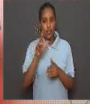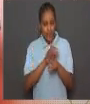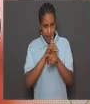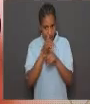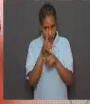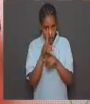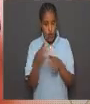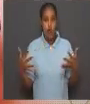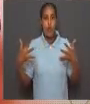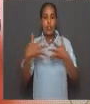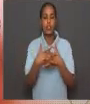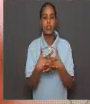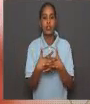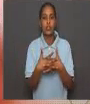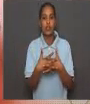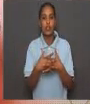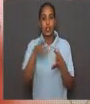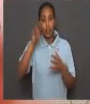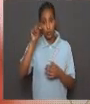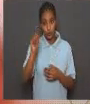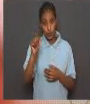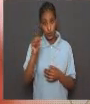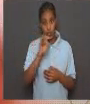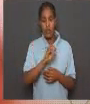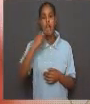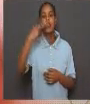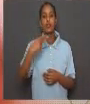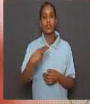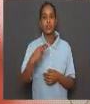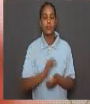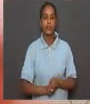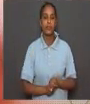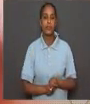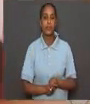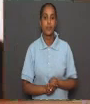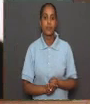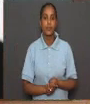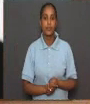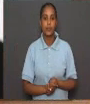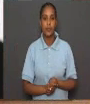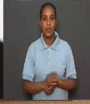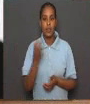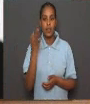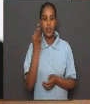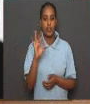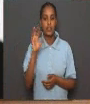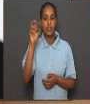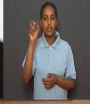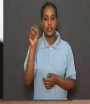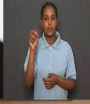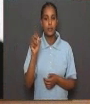direct combination of nitrogen and hydrogen. In the